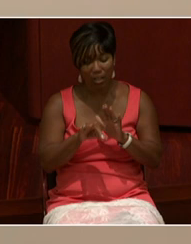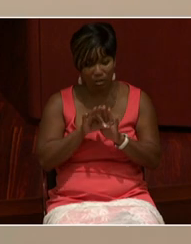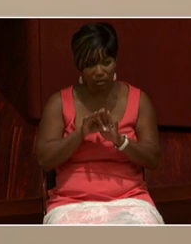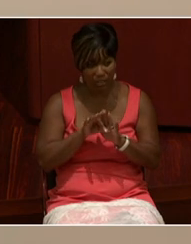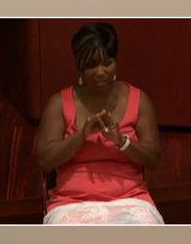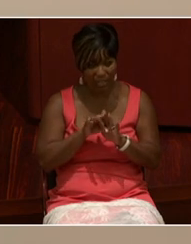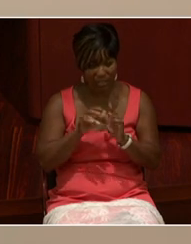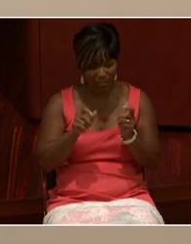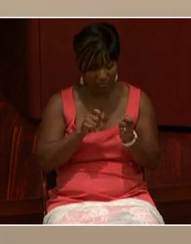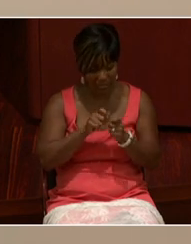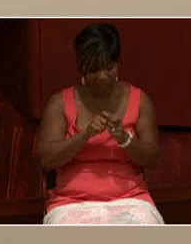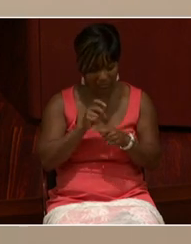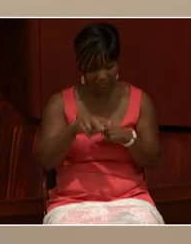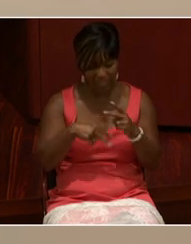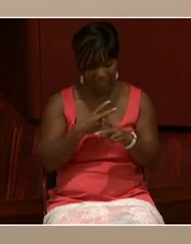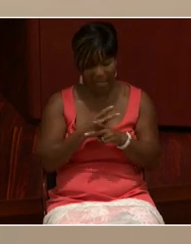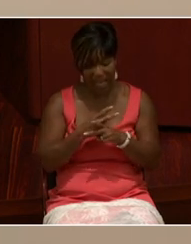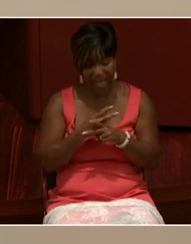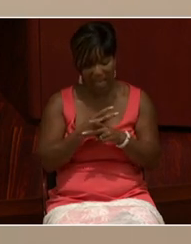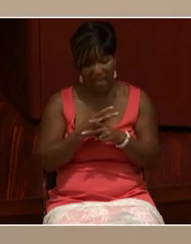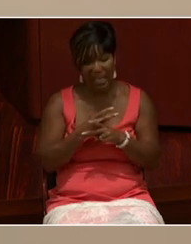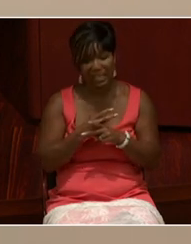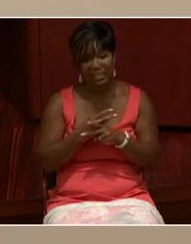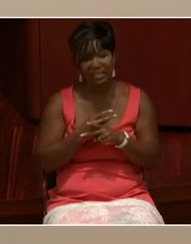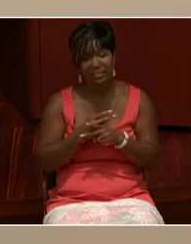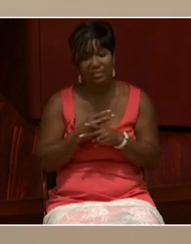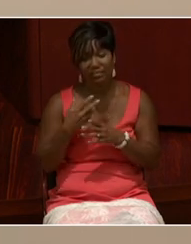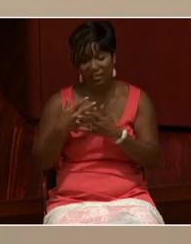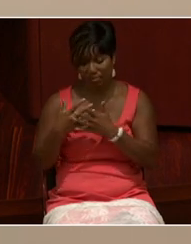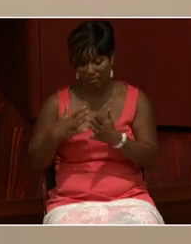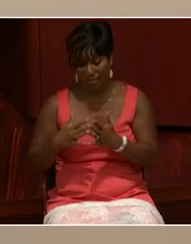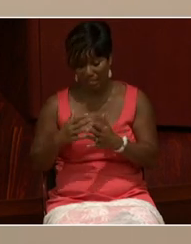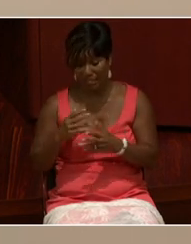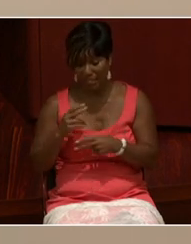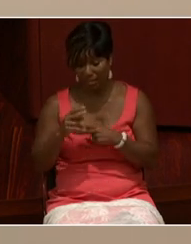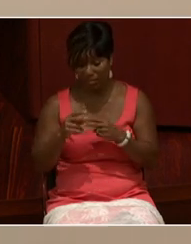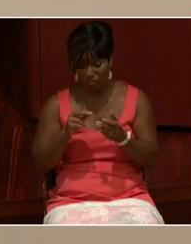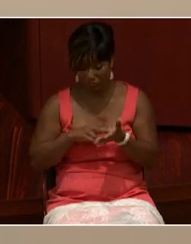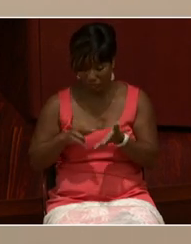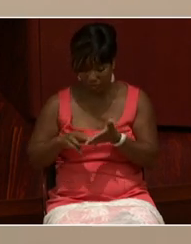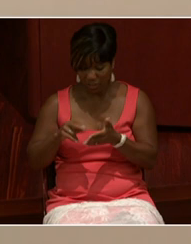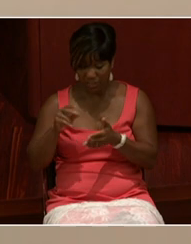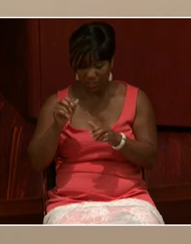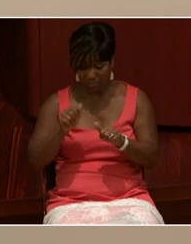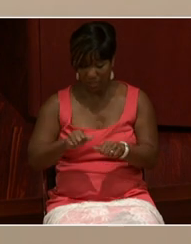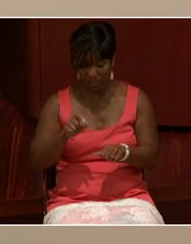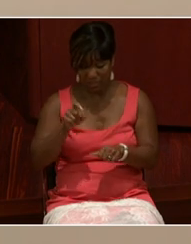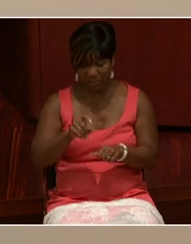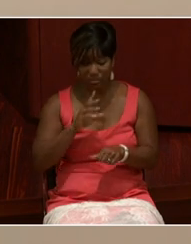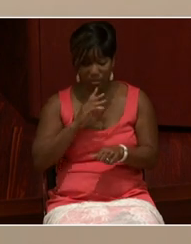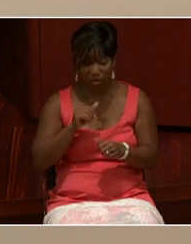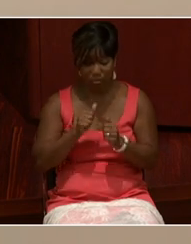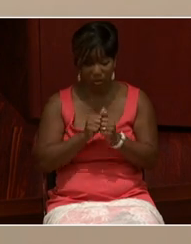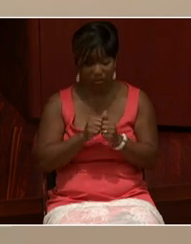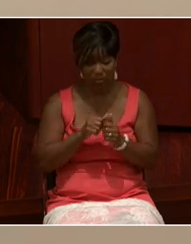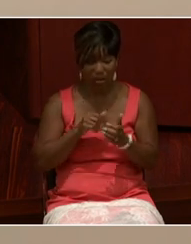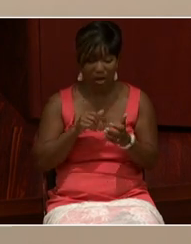those specific types of inmates. But that type of research is possible. You'll just need to talk with an archivist to do